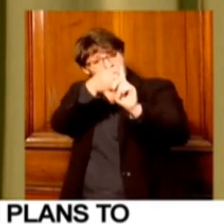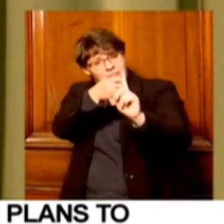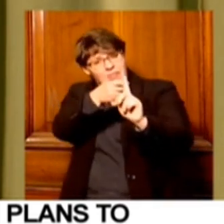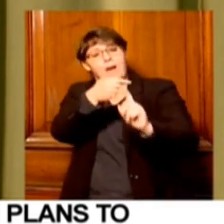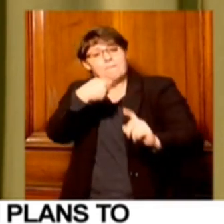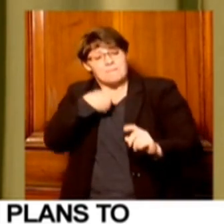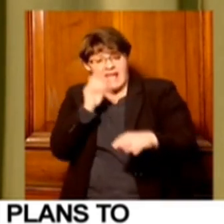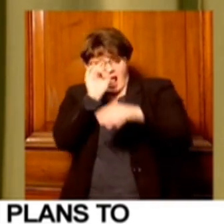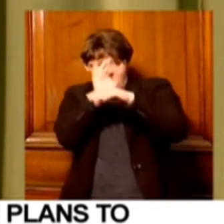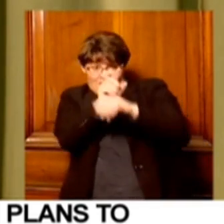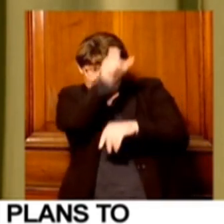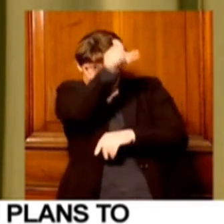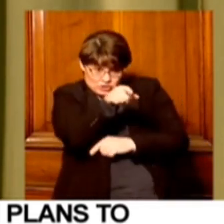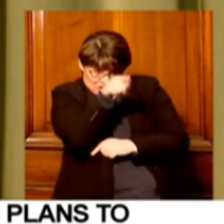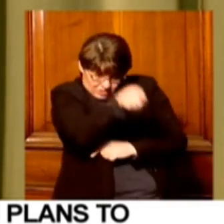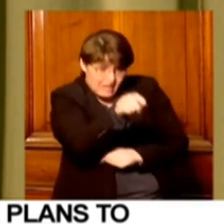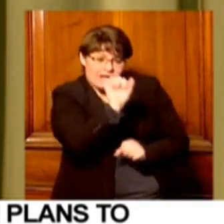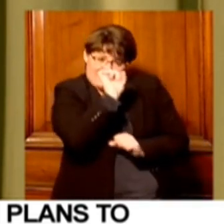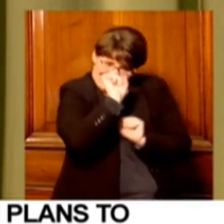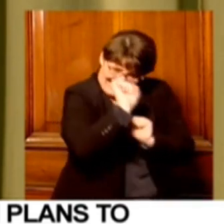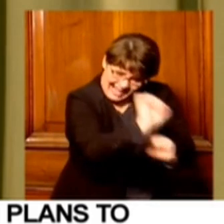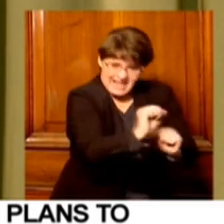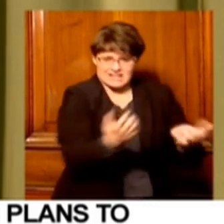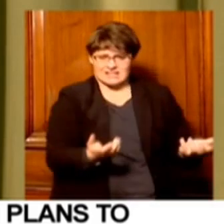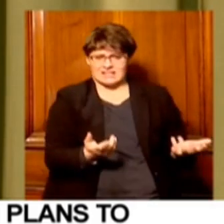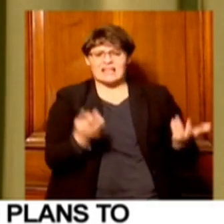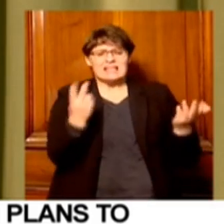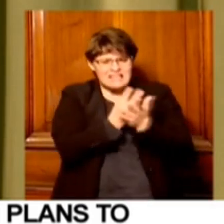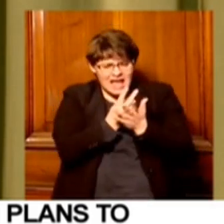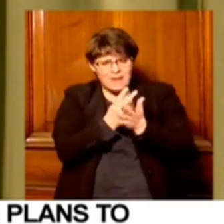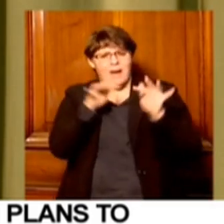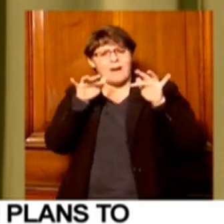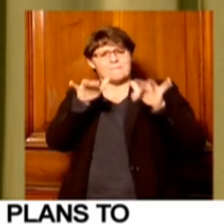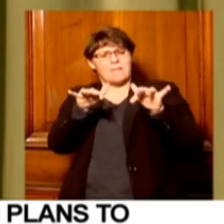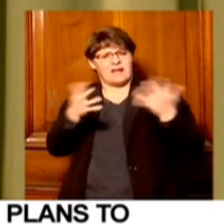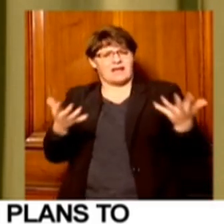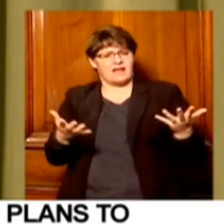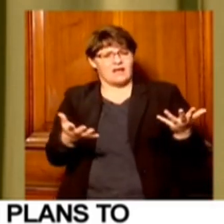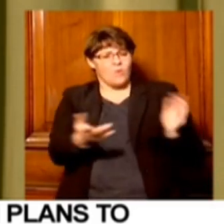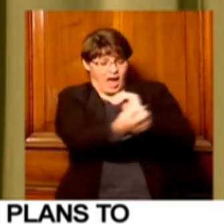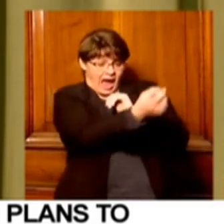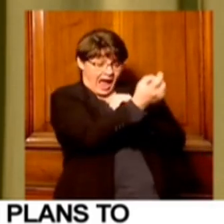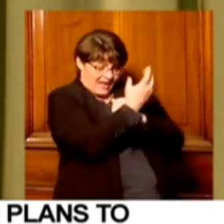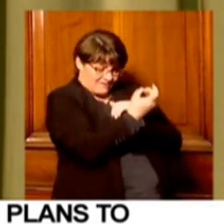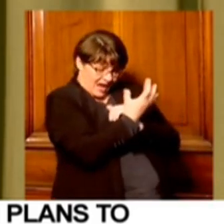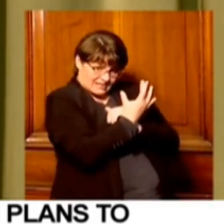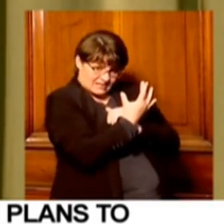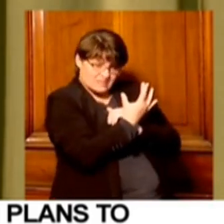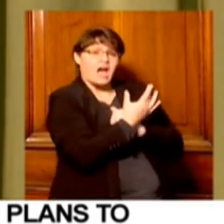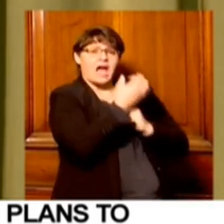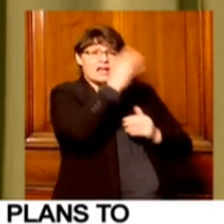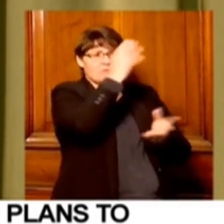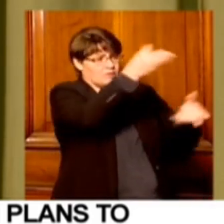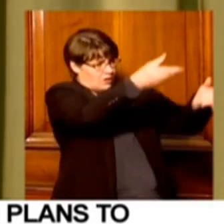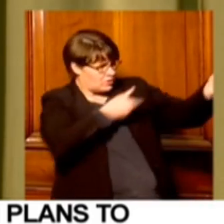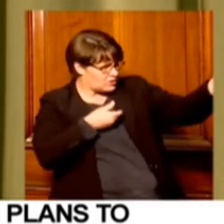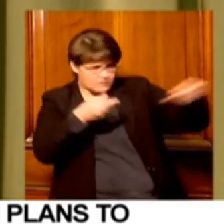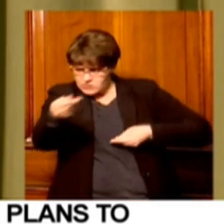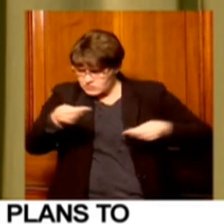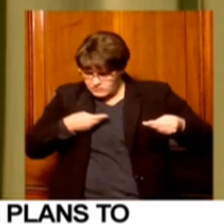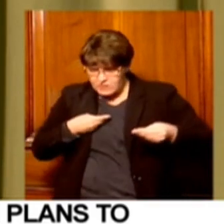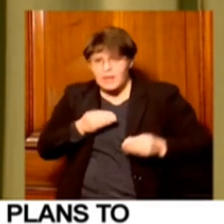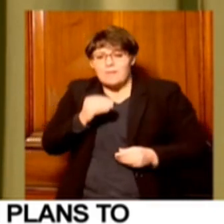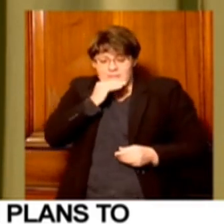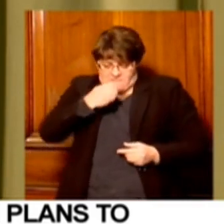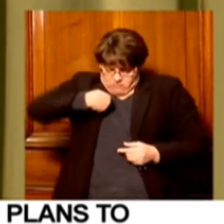being advised. Similarly, even in the public sector, advisories that come to us as government are meant